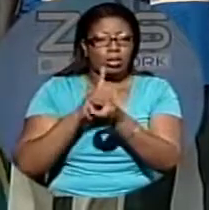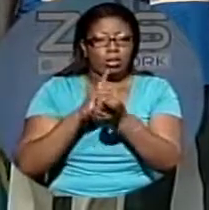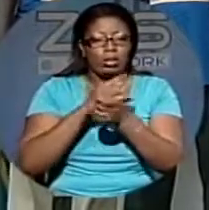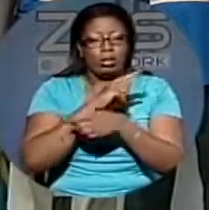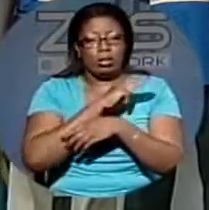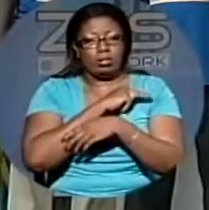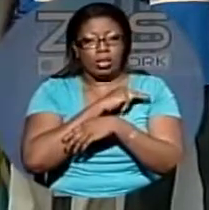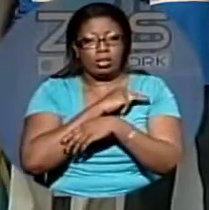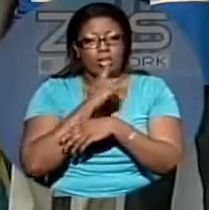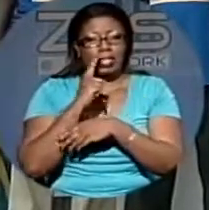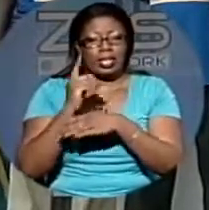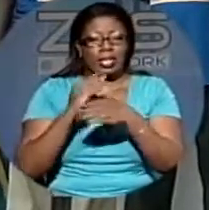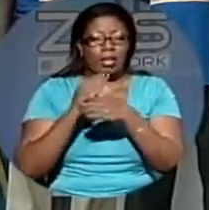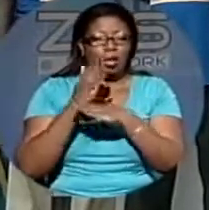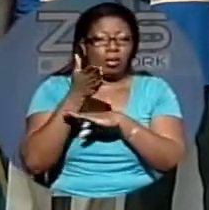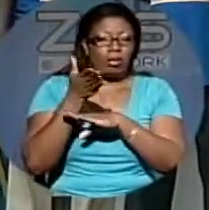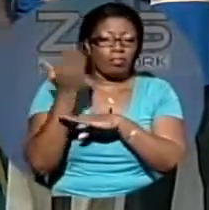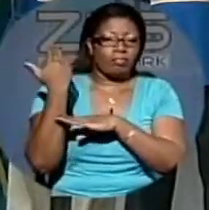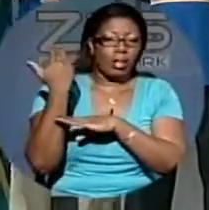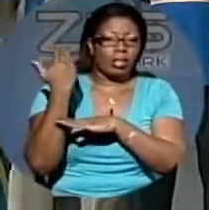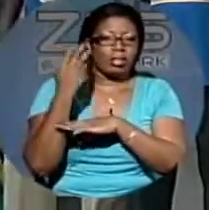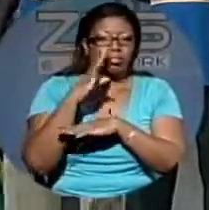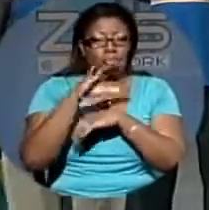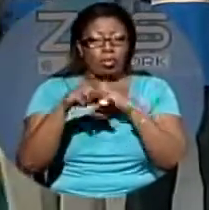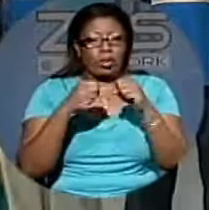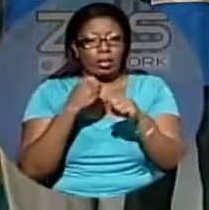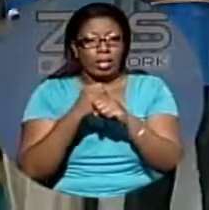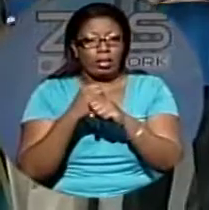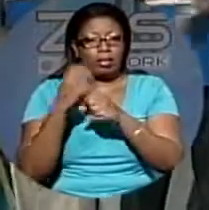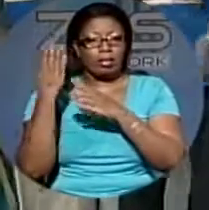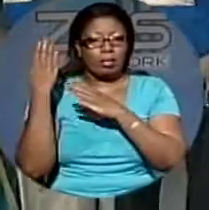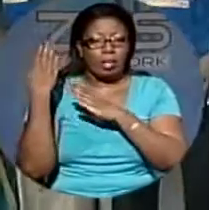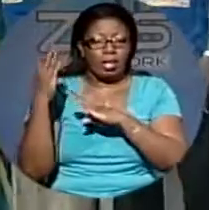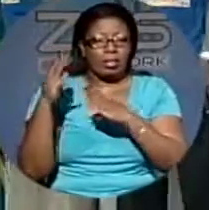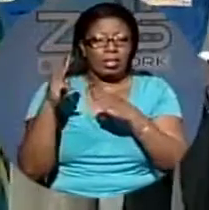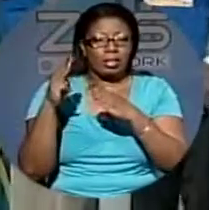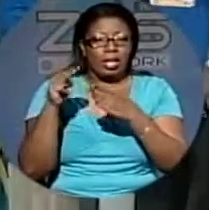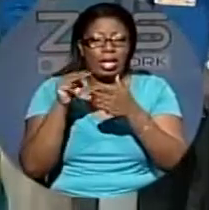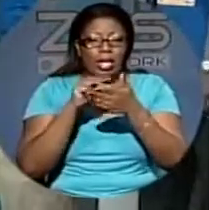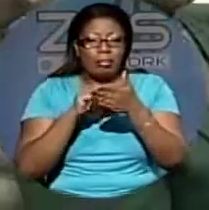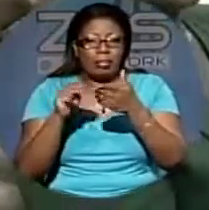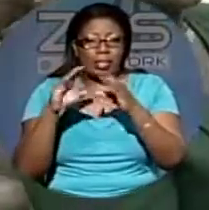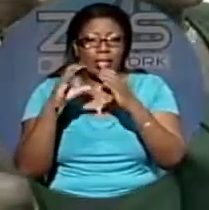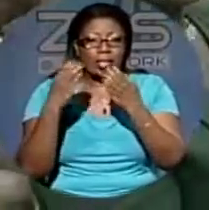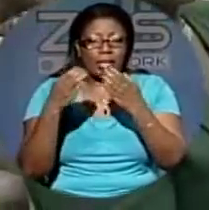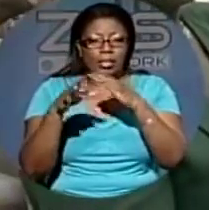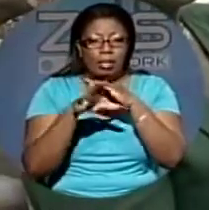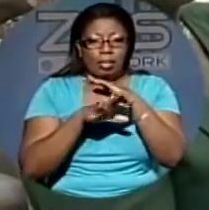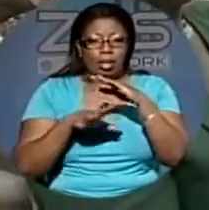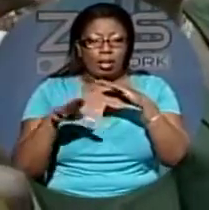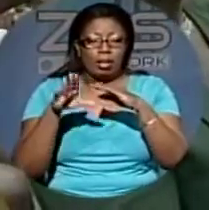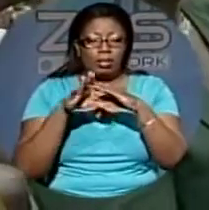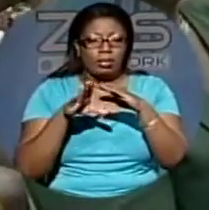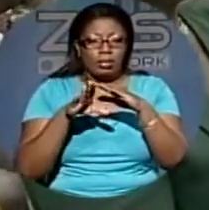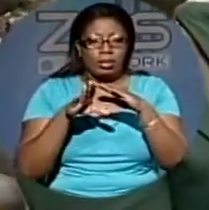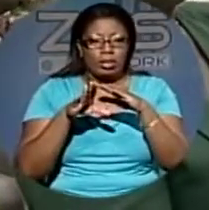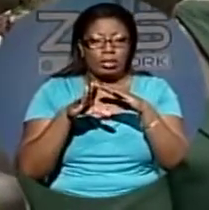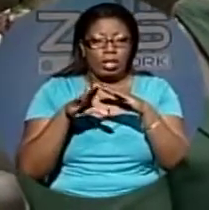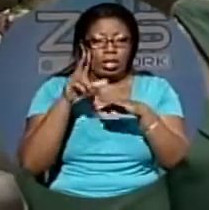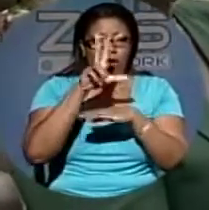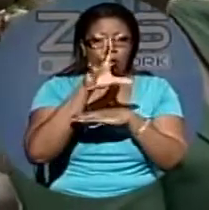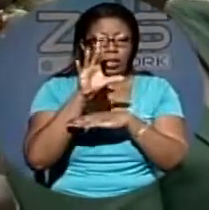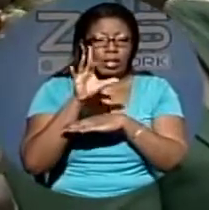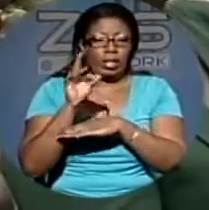of the view that over the past 4 years, the Bahamian middle class in particular has come under siege, and nearly